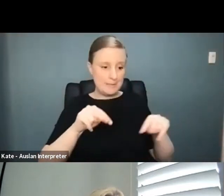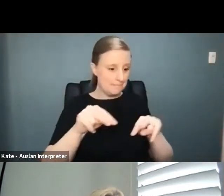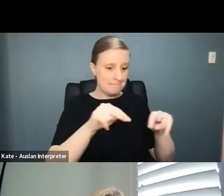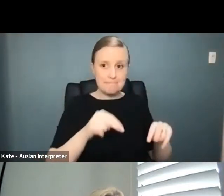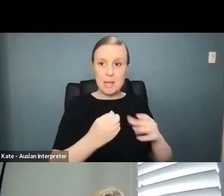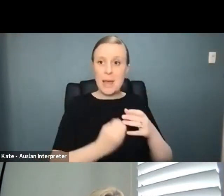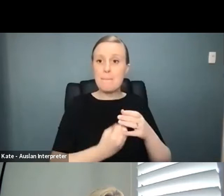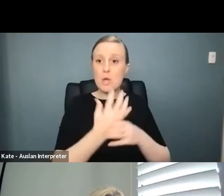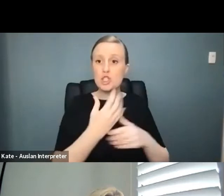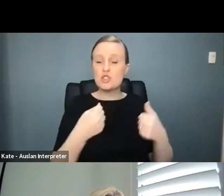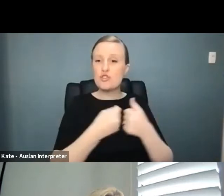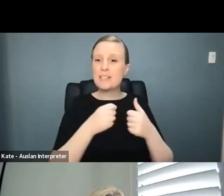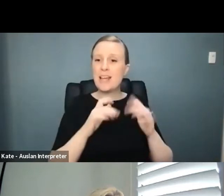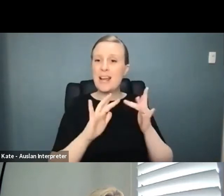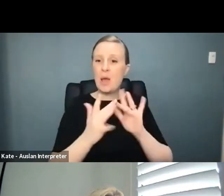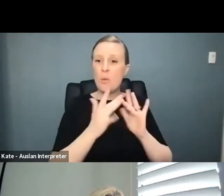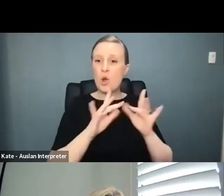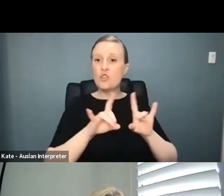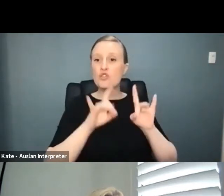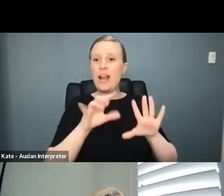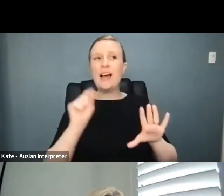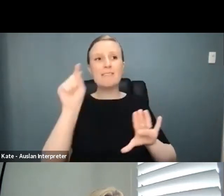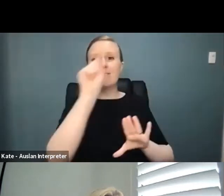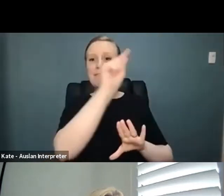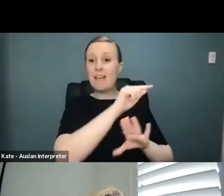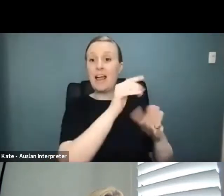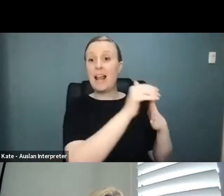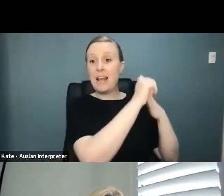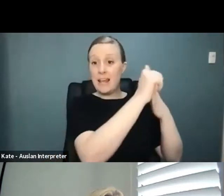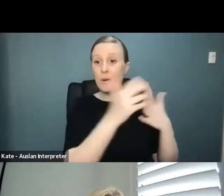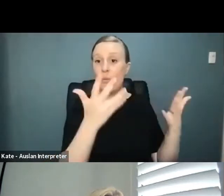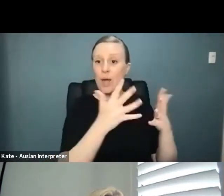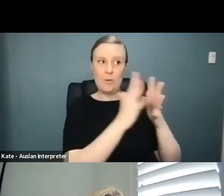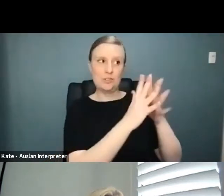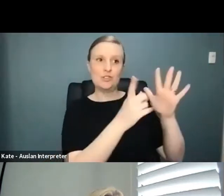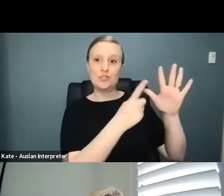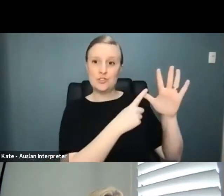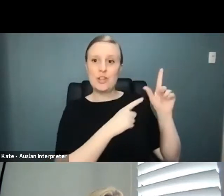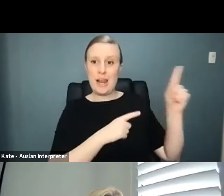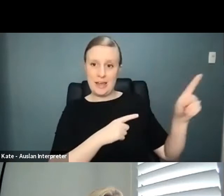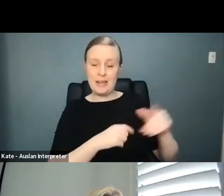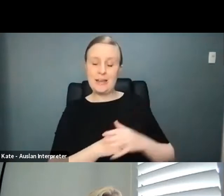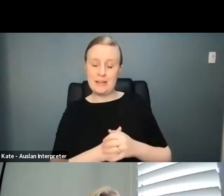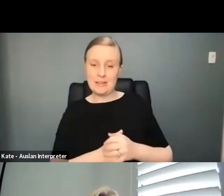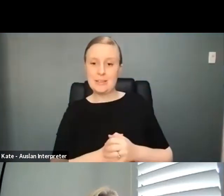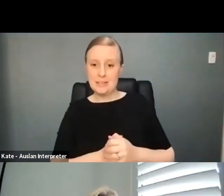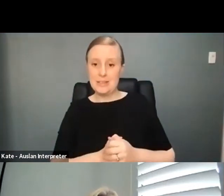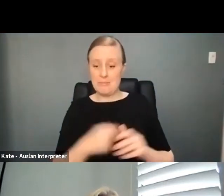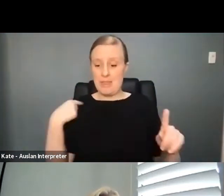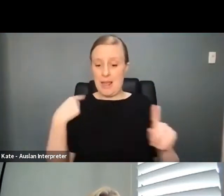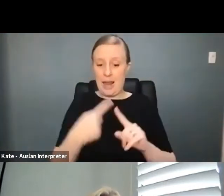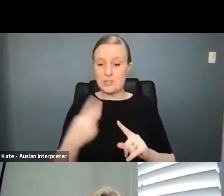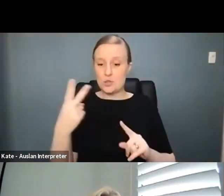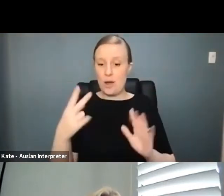of Australia, being led by some very capable people in Western Australia. But we've had the opportunity over the last 12 months